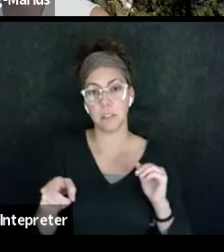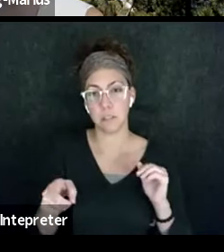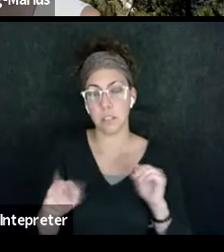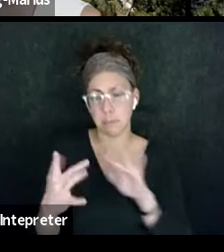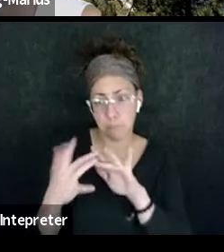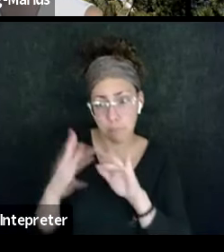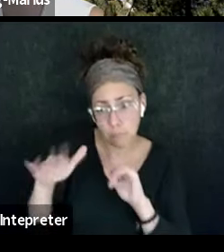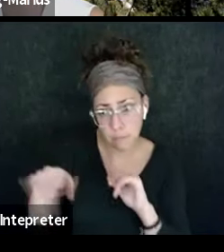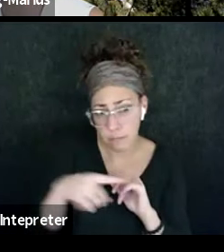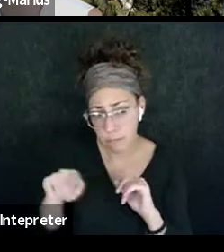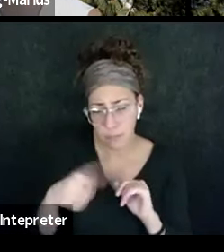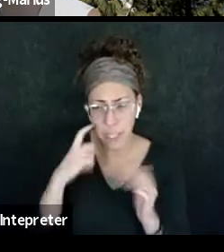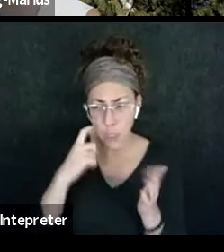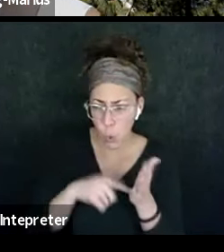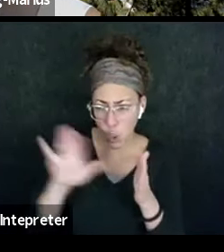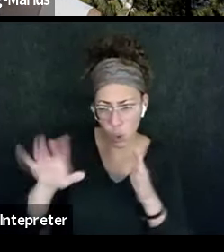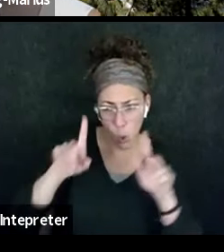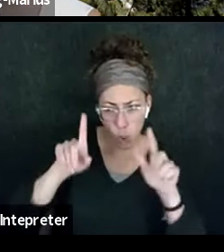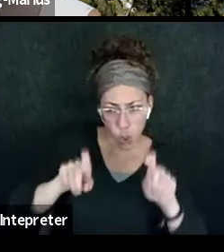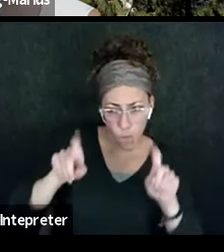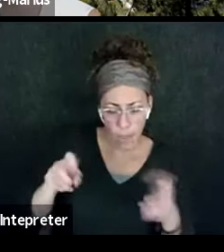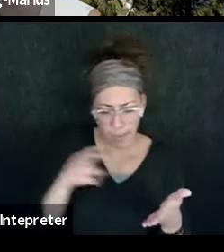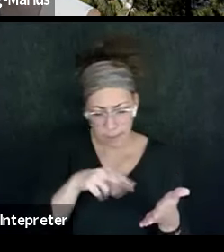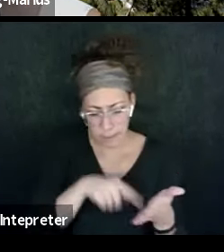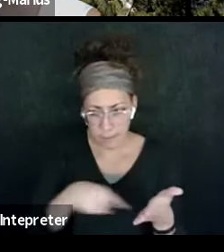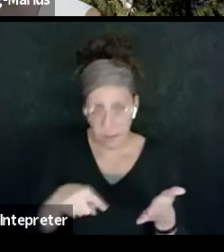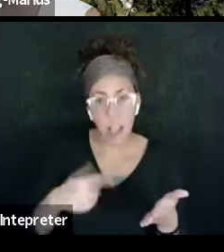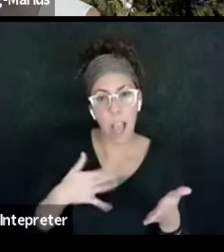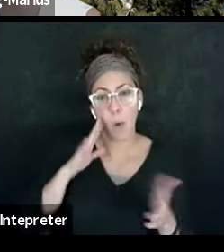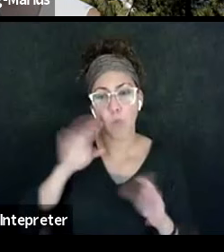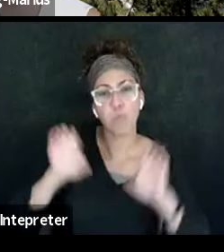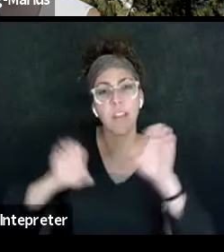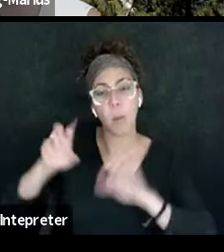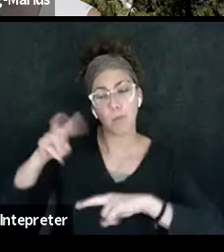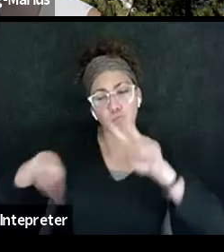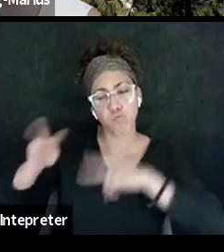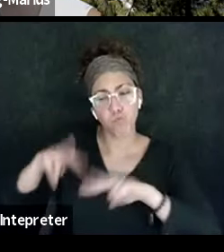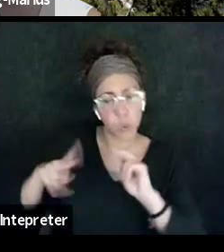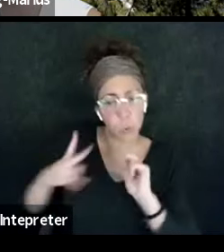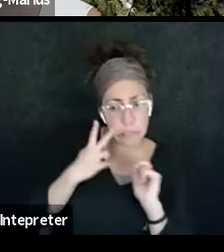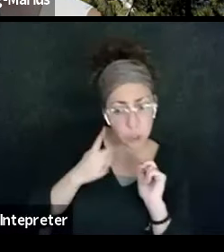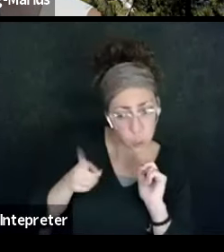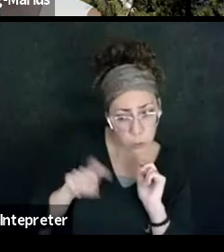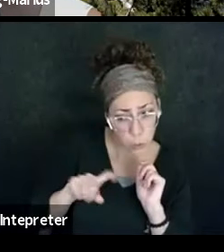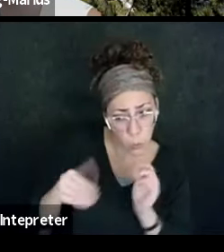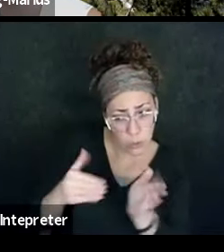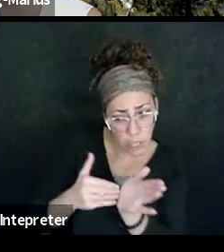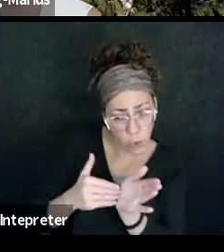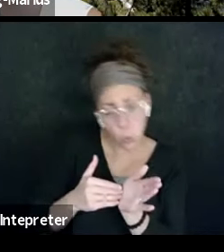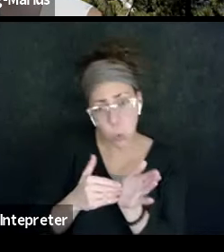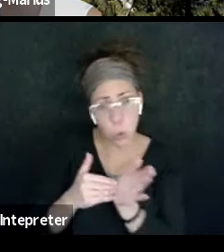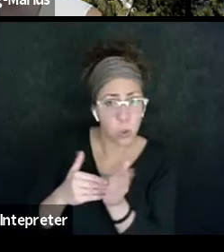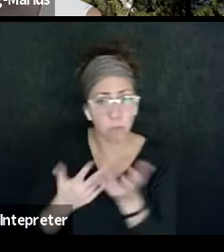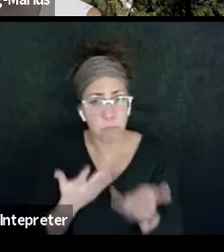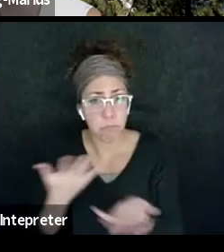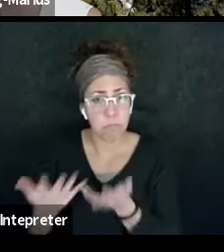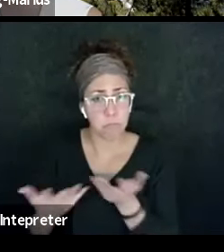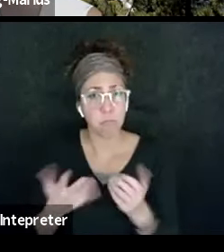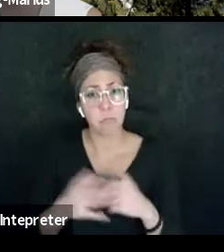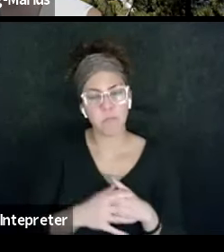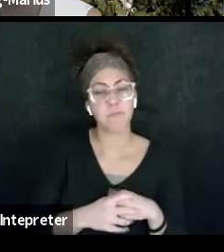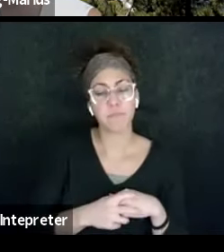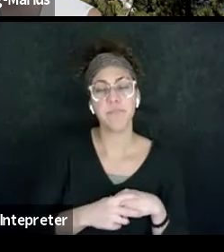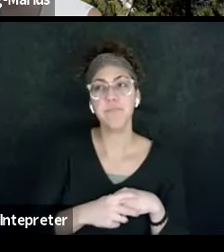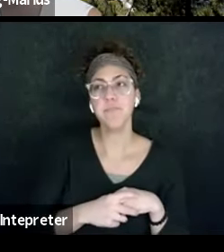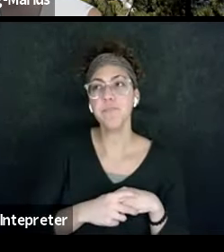up with them and evaluate for symptoms and see if they do need to follow up with their primary, or if they need a primary contact. So